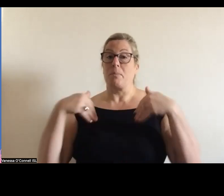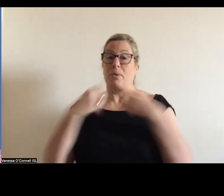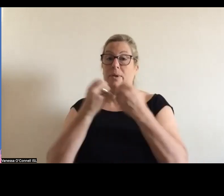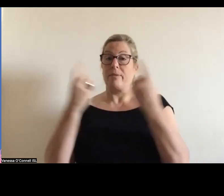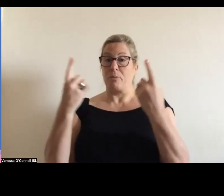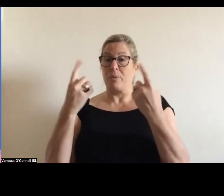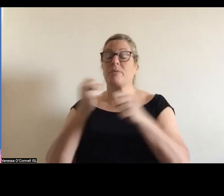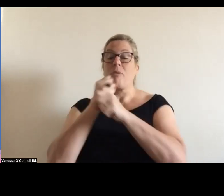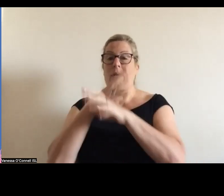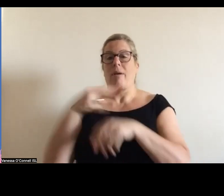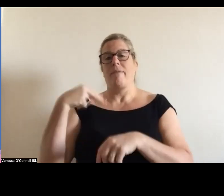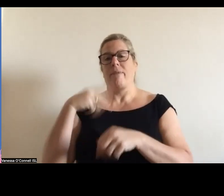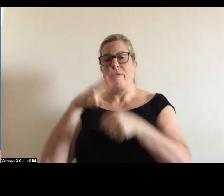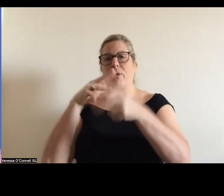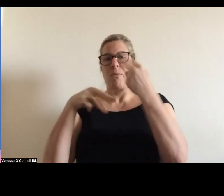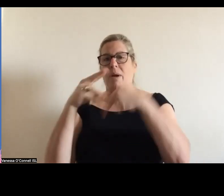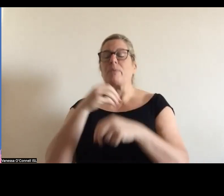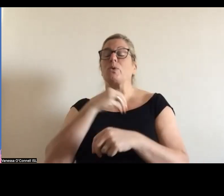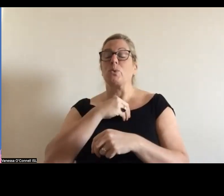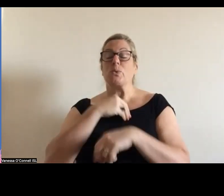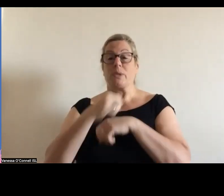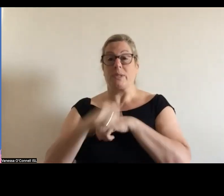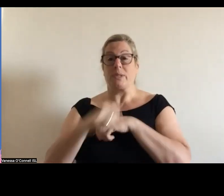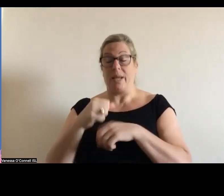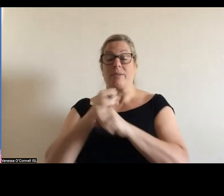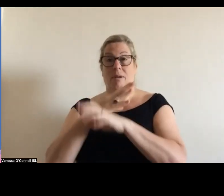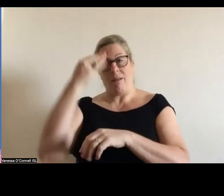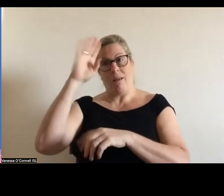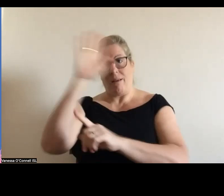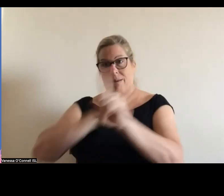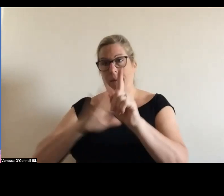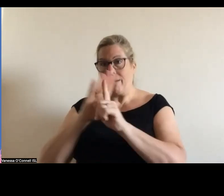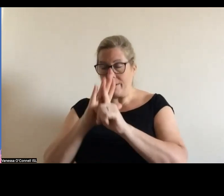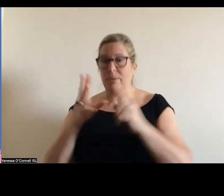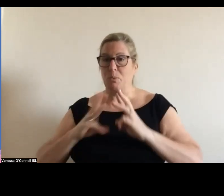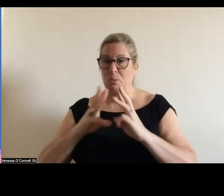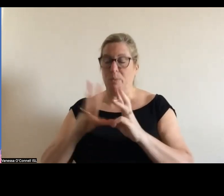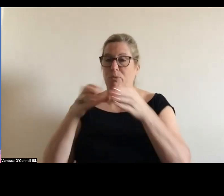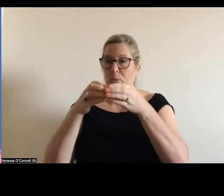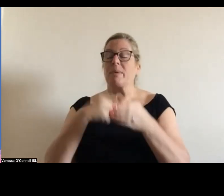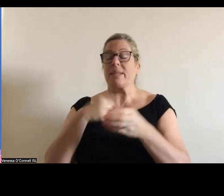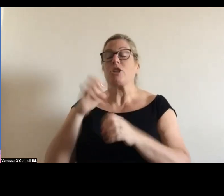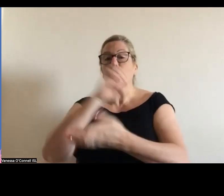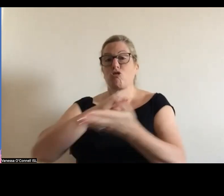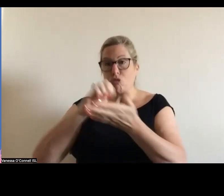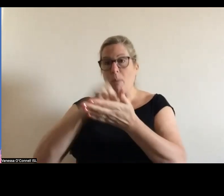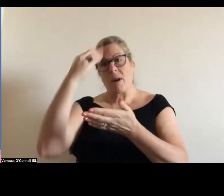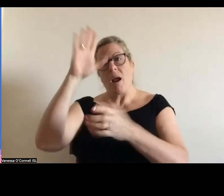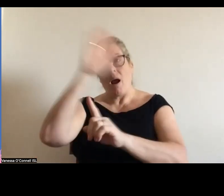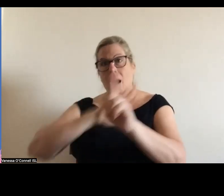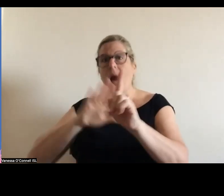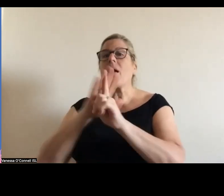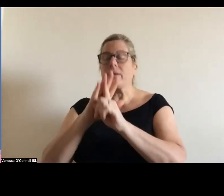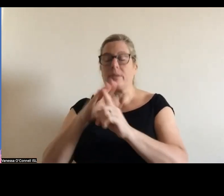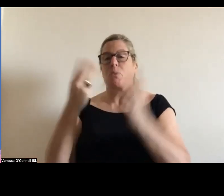Welcome to today's All Ireland Women's Forum webinar event on the work ongoing across Europe and across the island of Ireland to increase women's